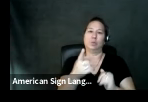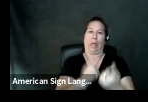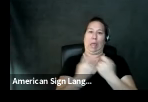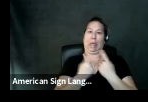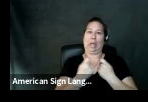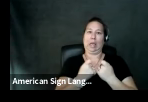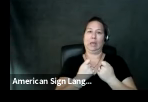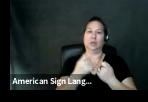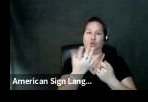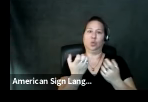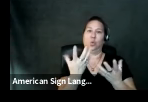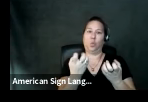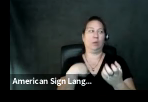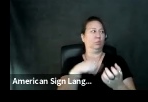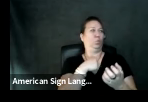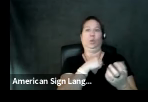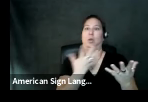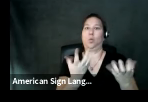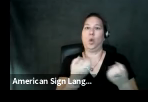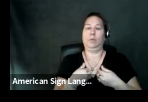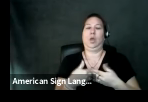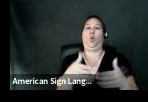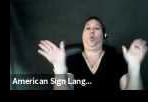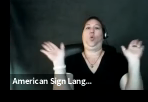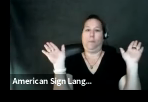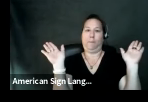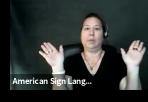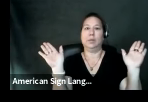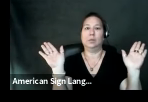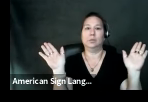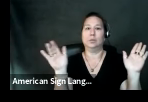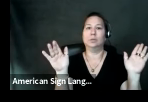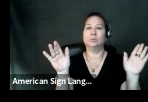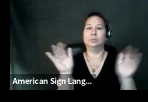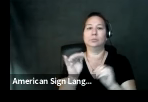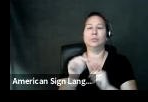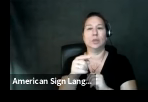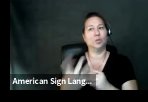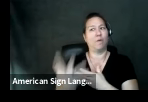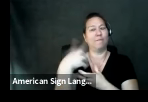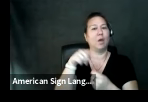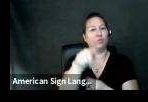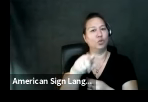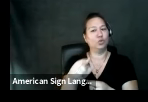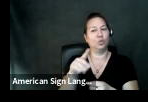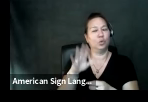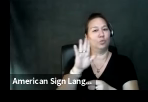know so you understand what's going on in your child's education.